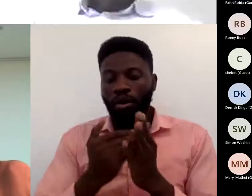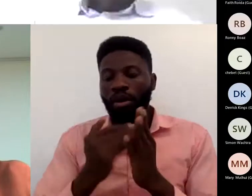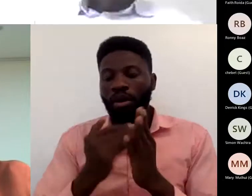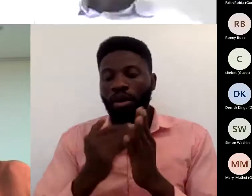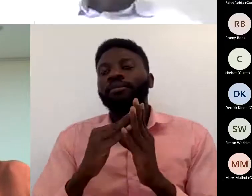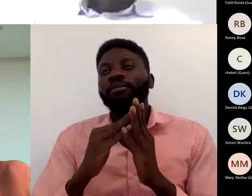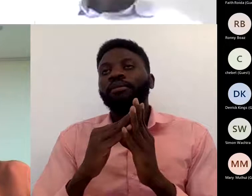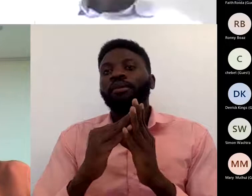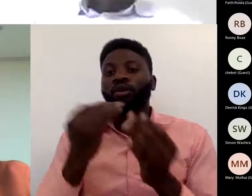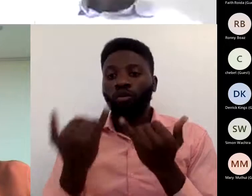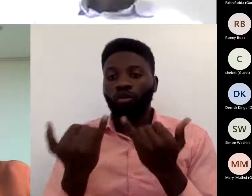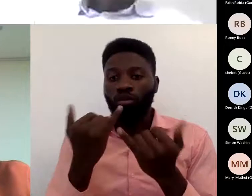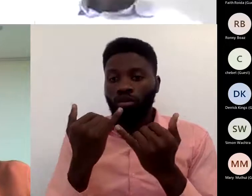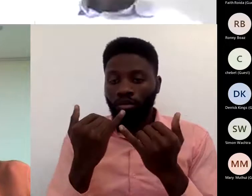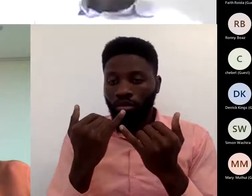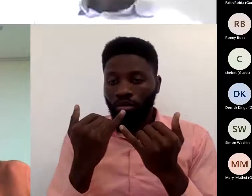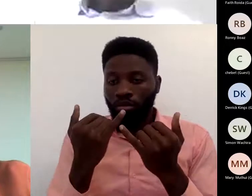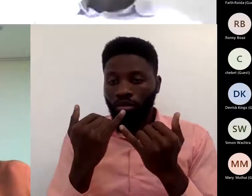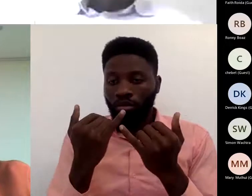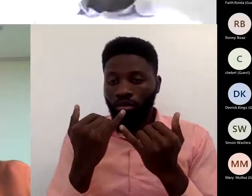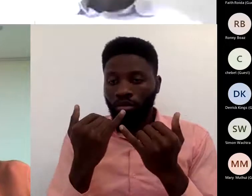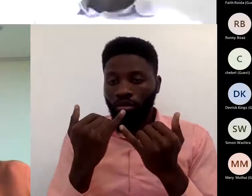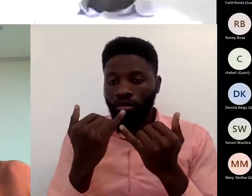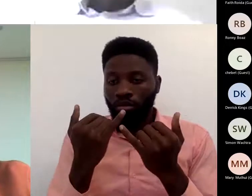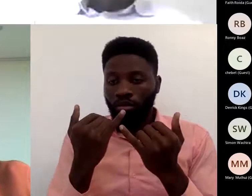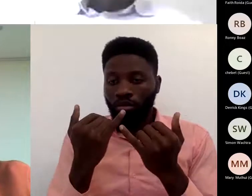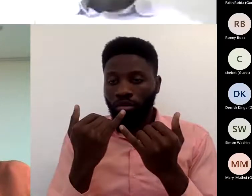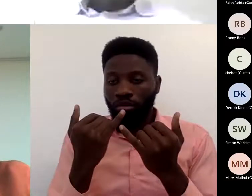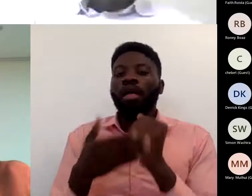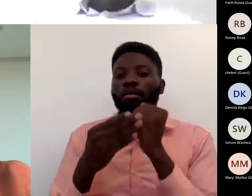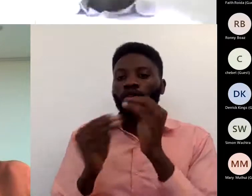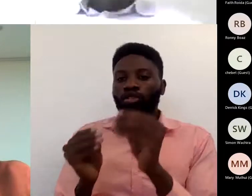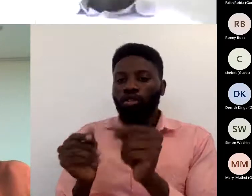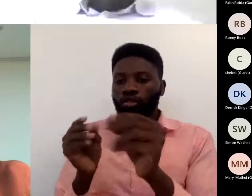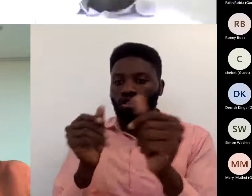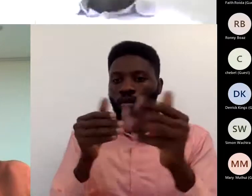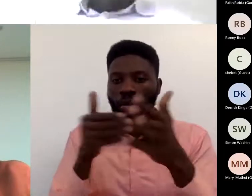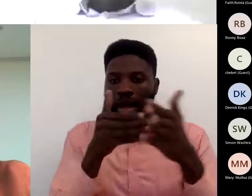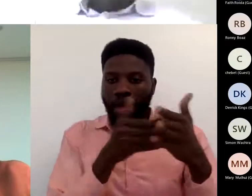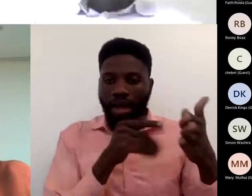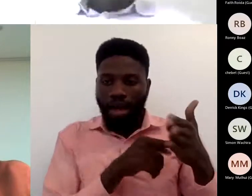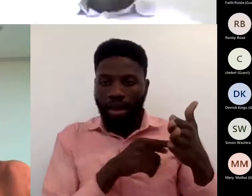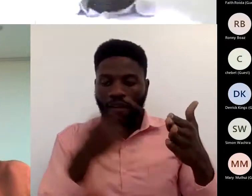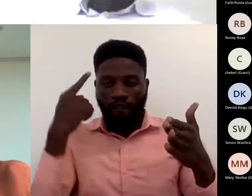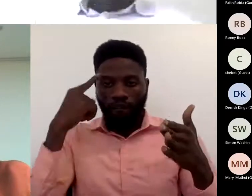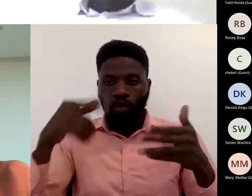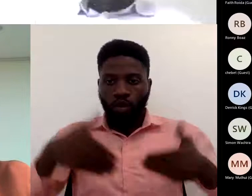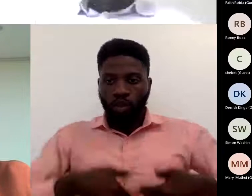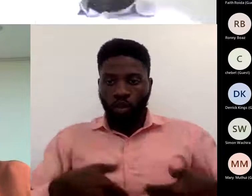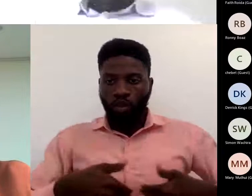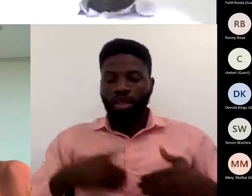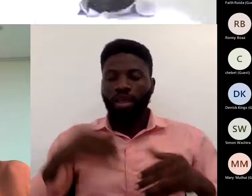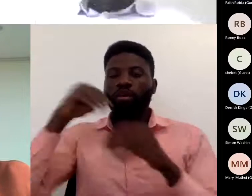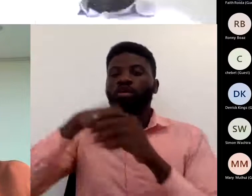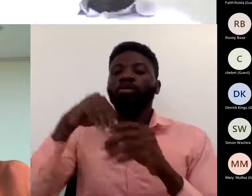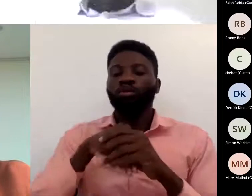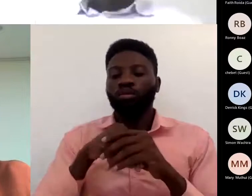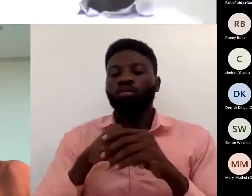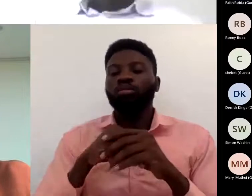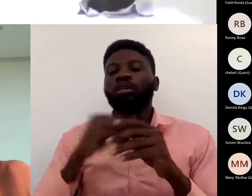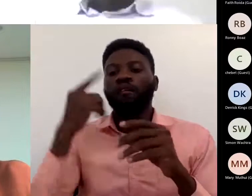which is really aimed at addressing the barriers to inclusion of youth in gainful